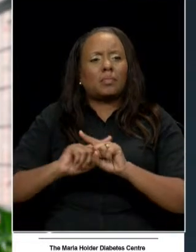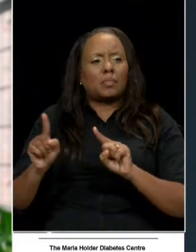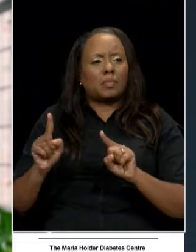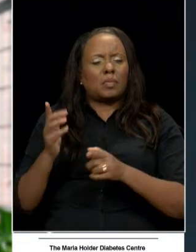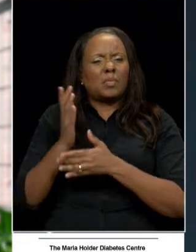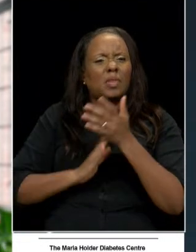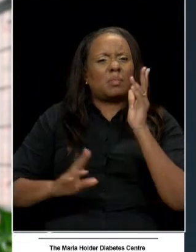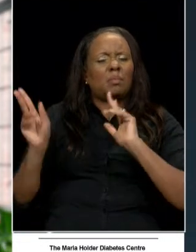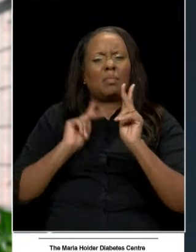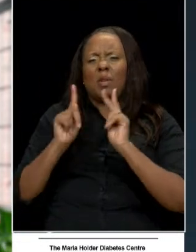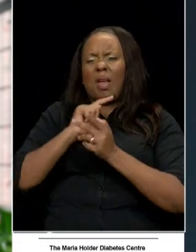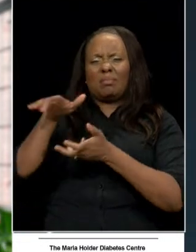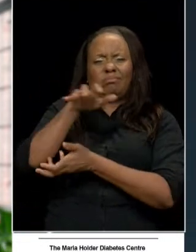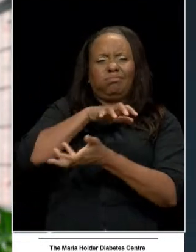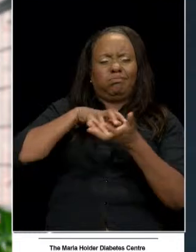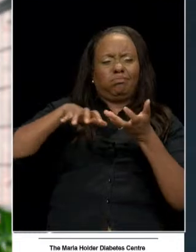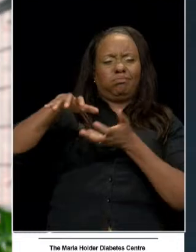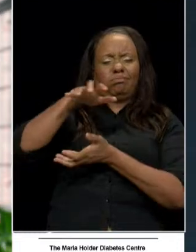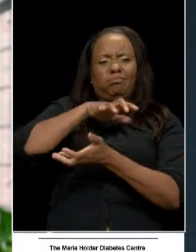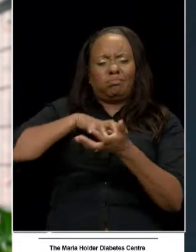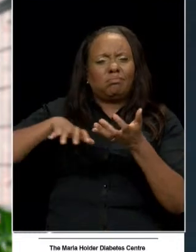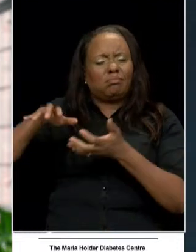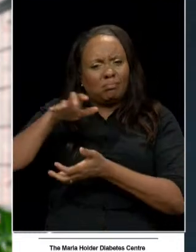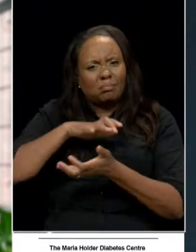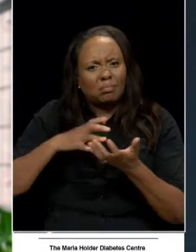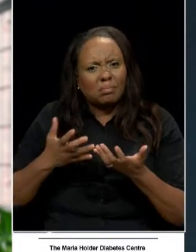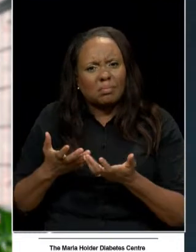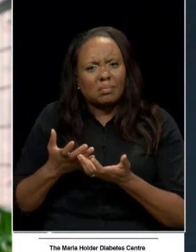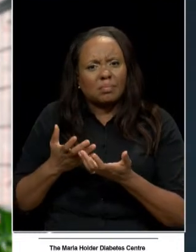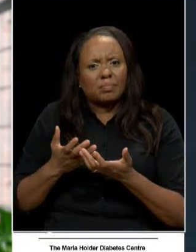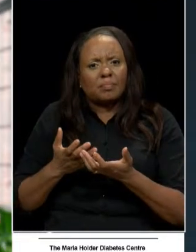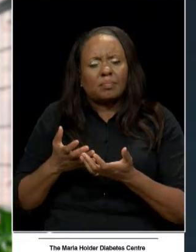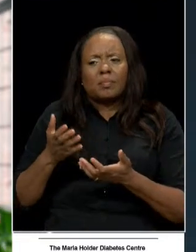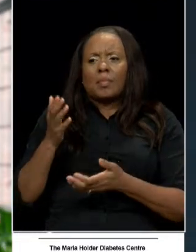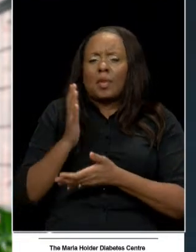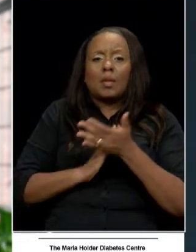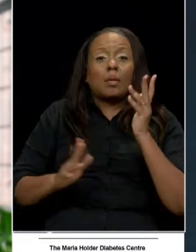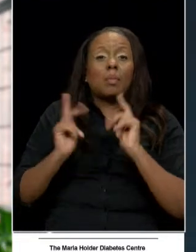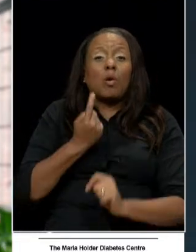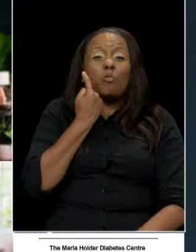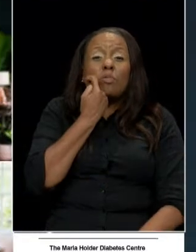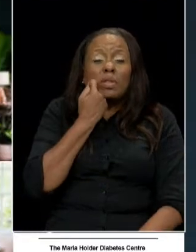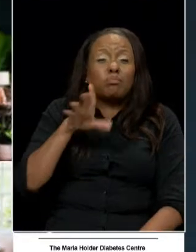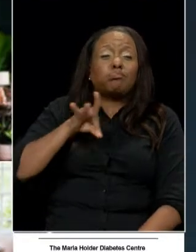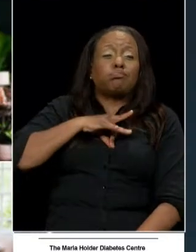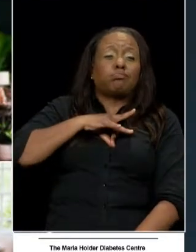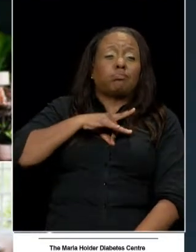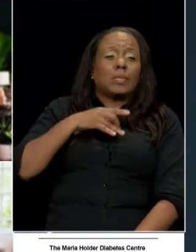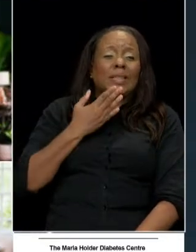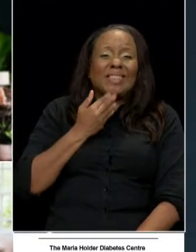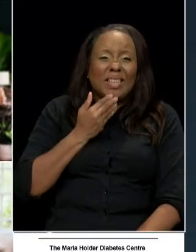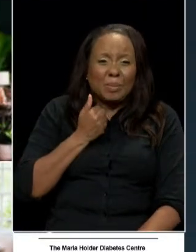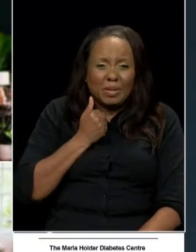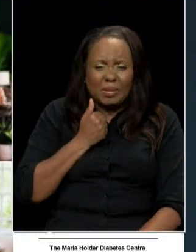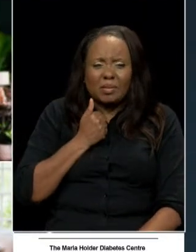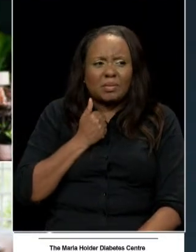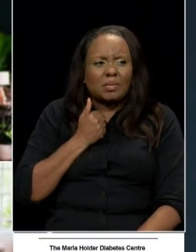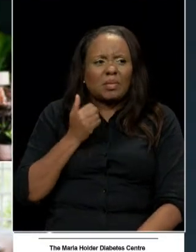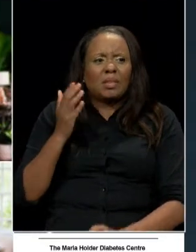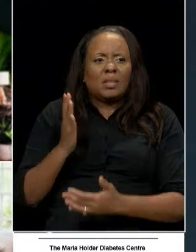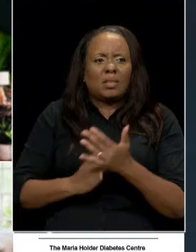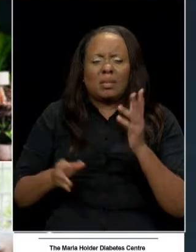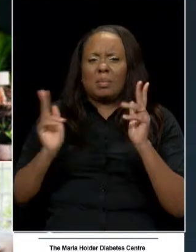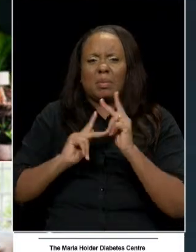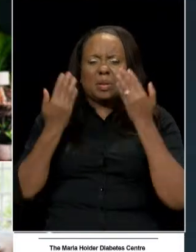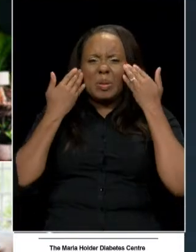of people who, especially those who are newly diagnosed. This system, they don't seem to